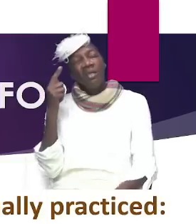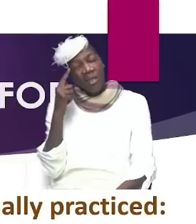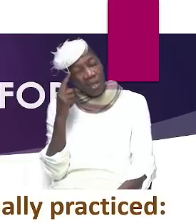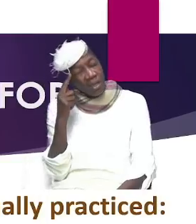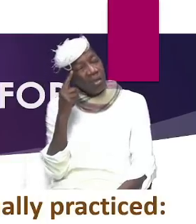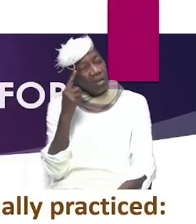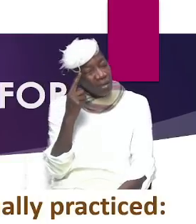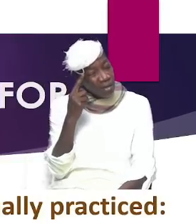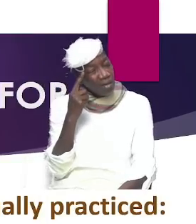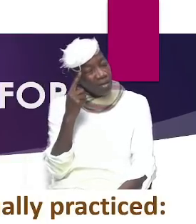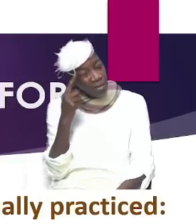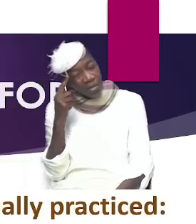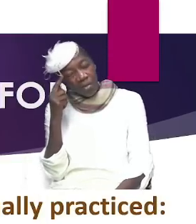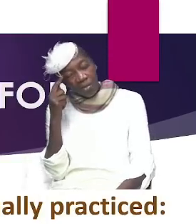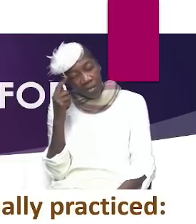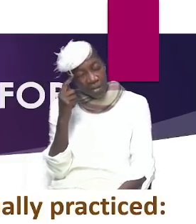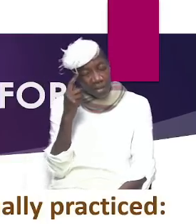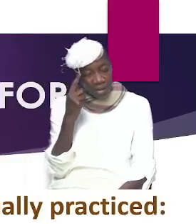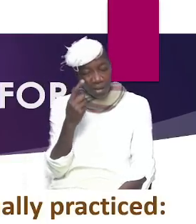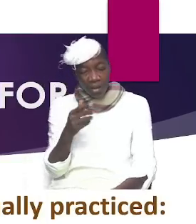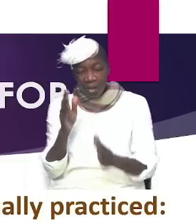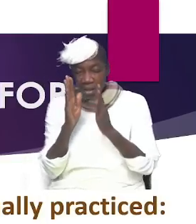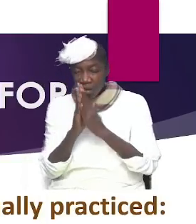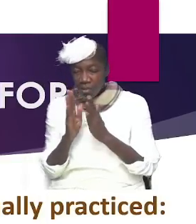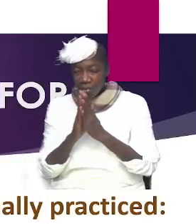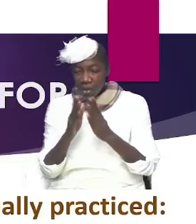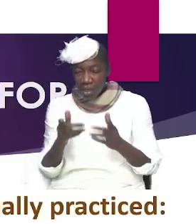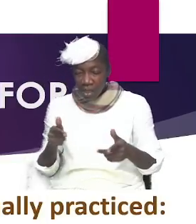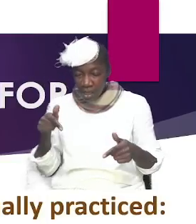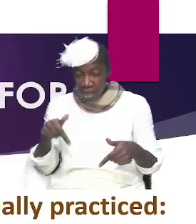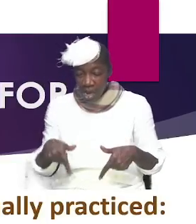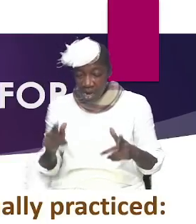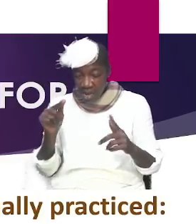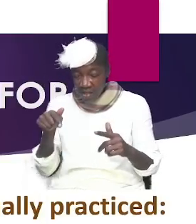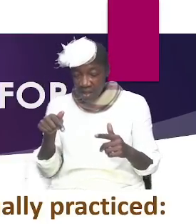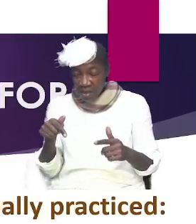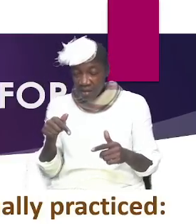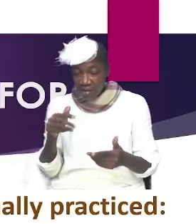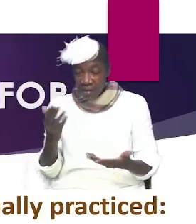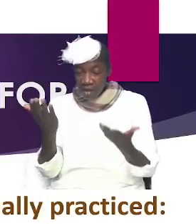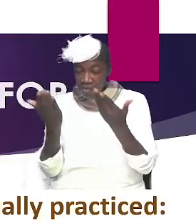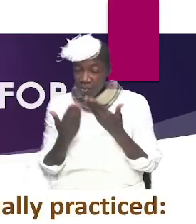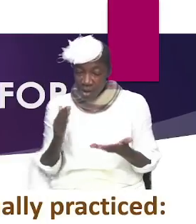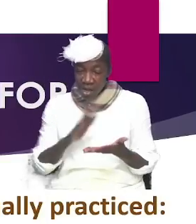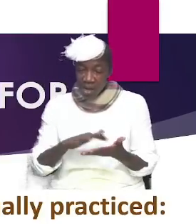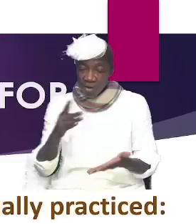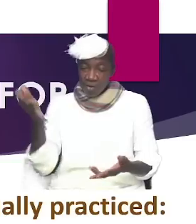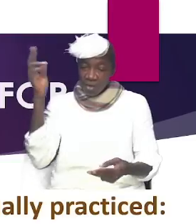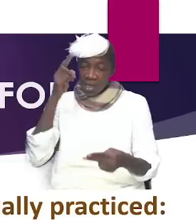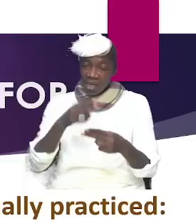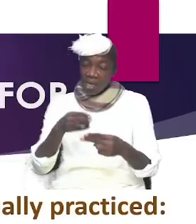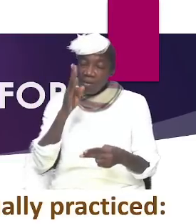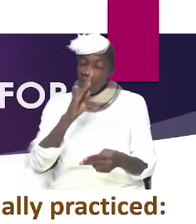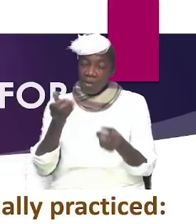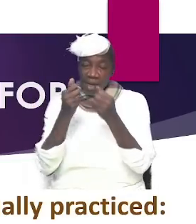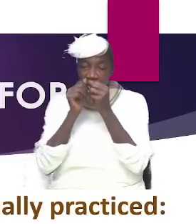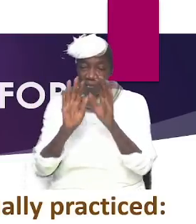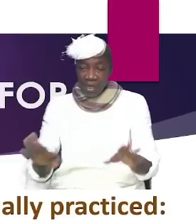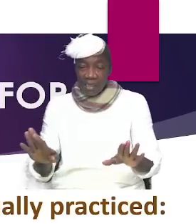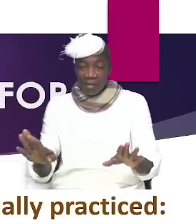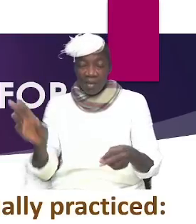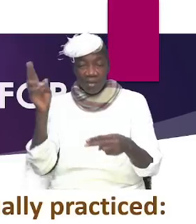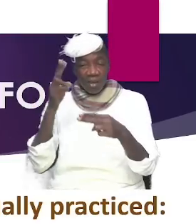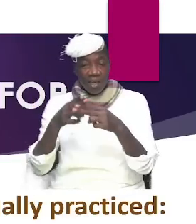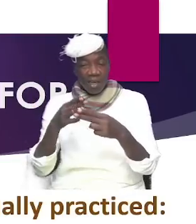and pray, God, let this bring glory to your name. Let this be a blessing to this person so that you can be